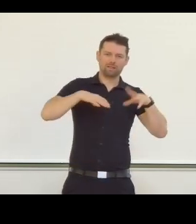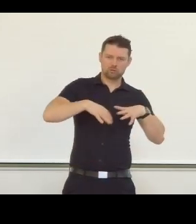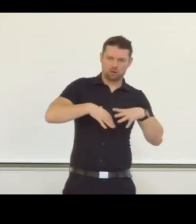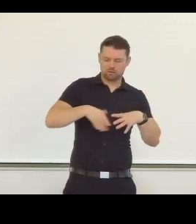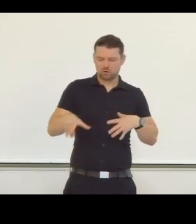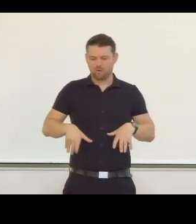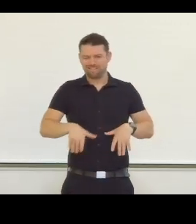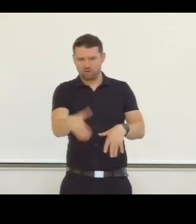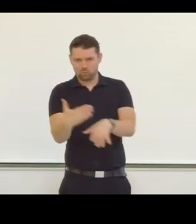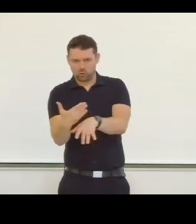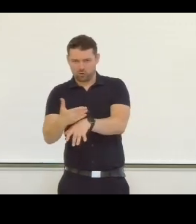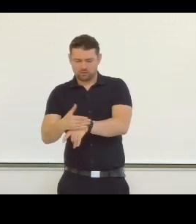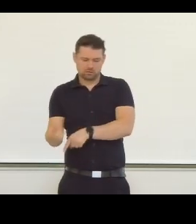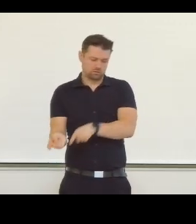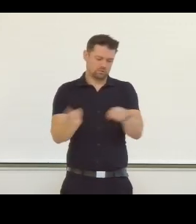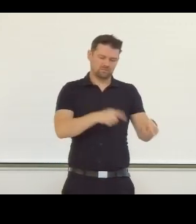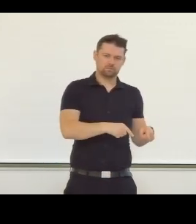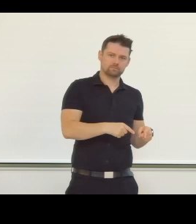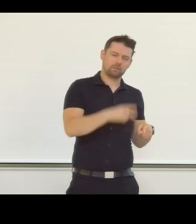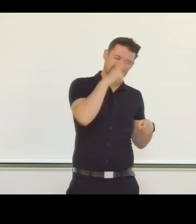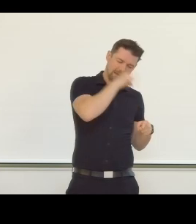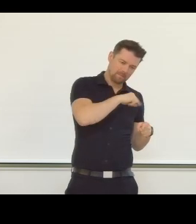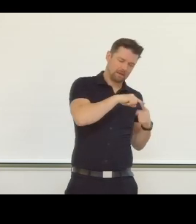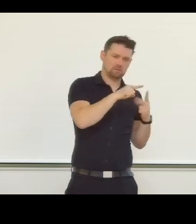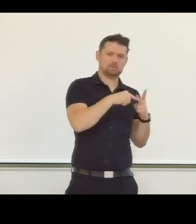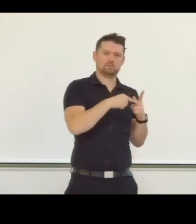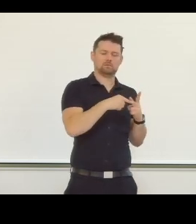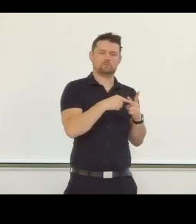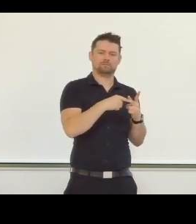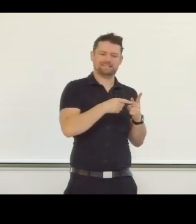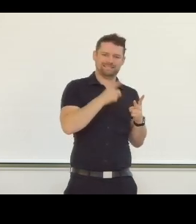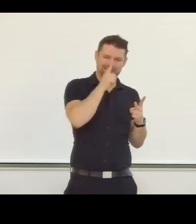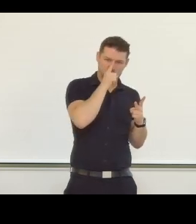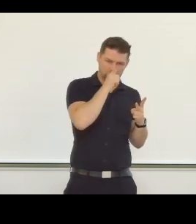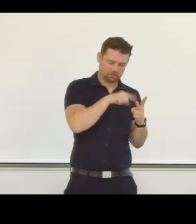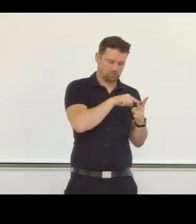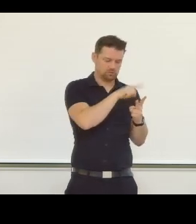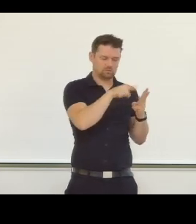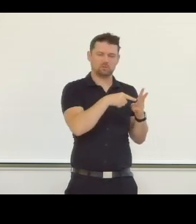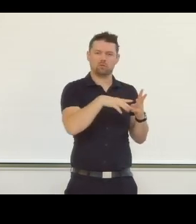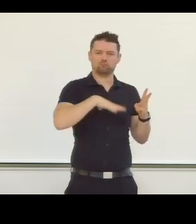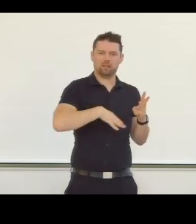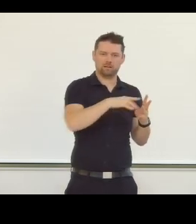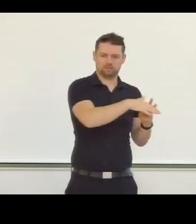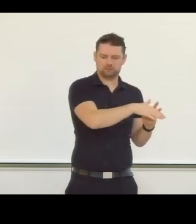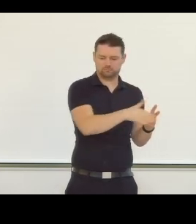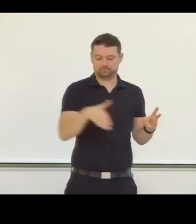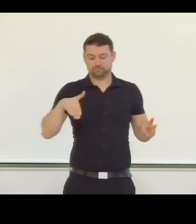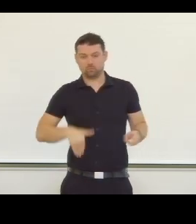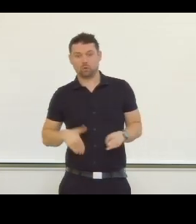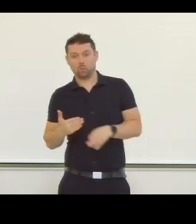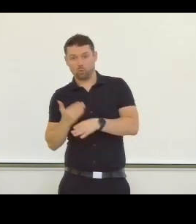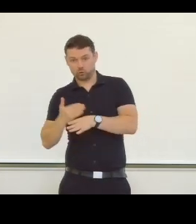one kitchen module, and one for relaxing. And then on the right-hand side, we would have the workshop, the laboratory